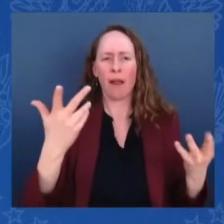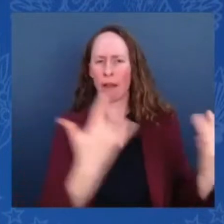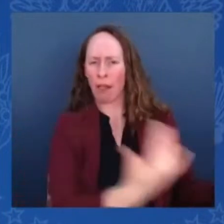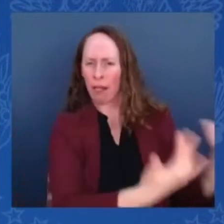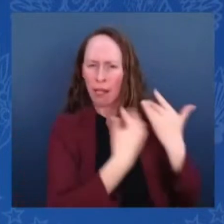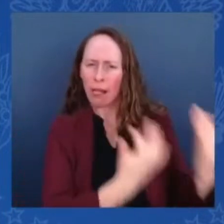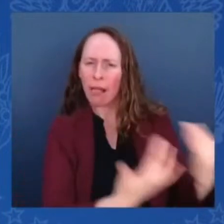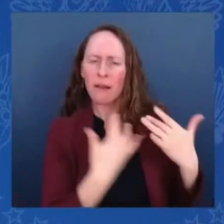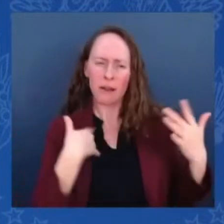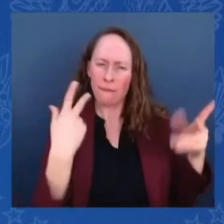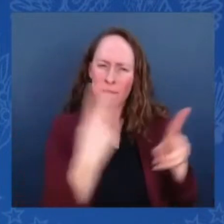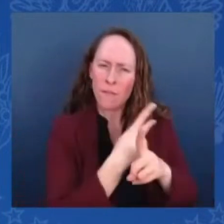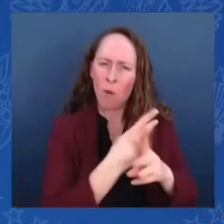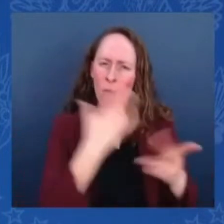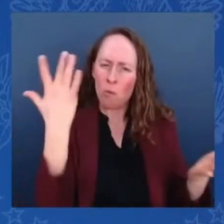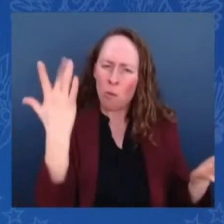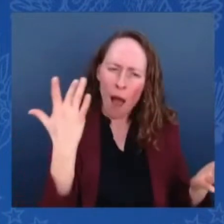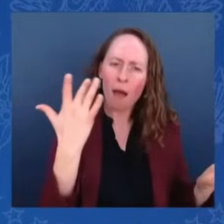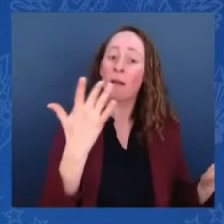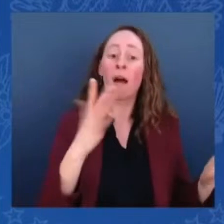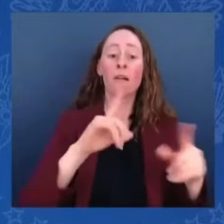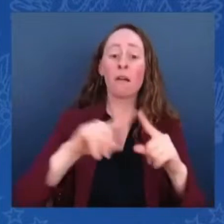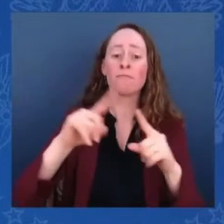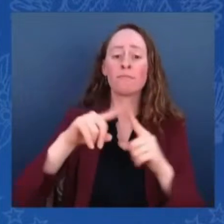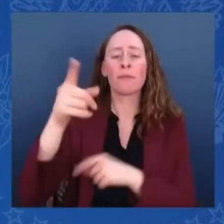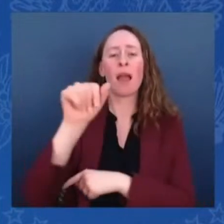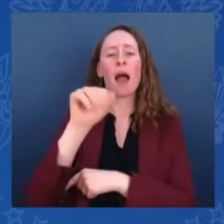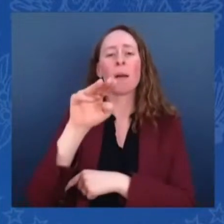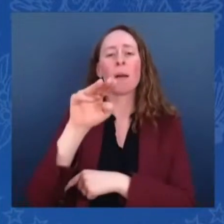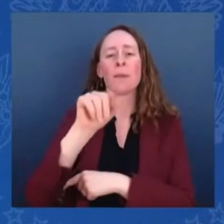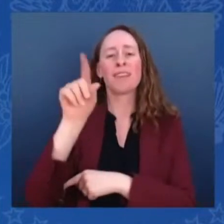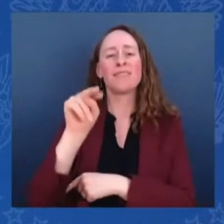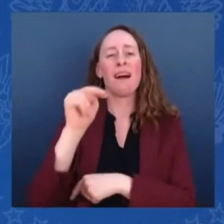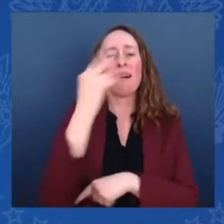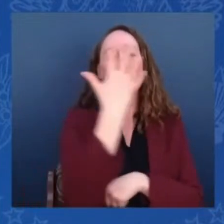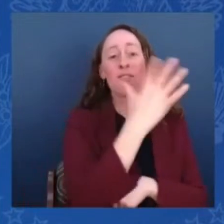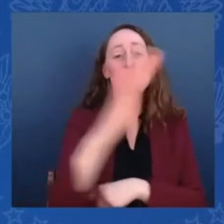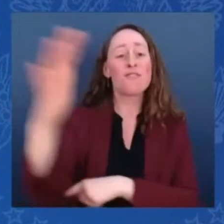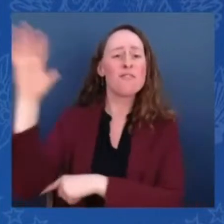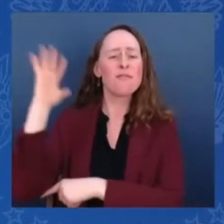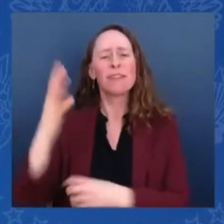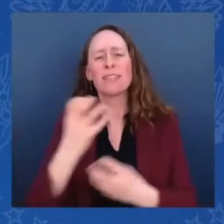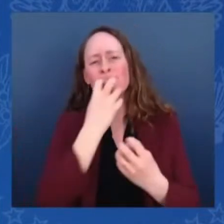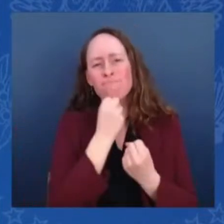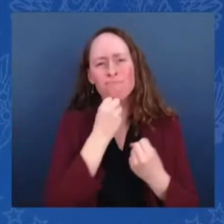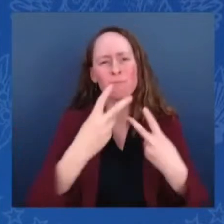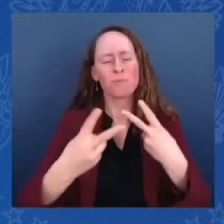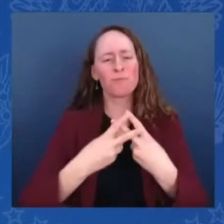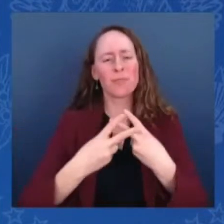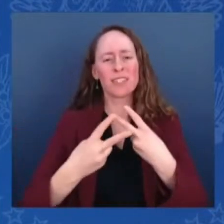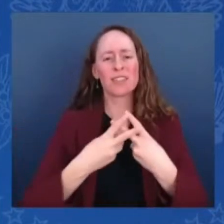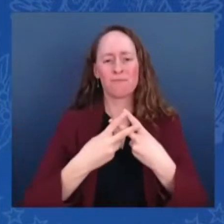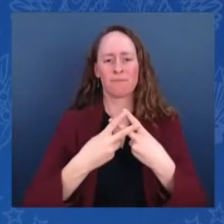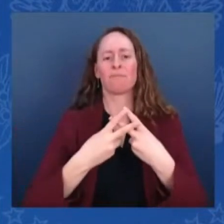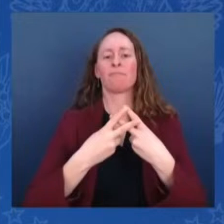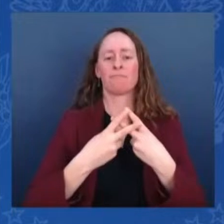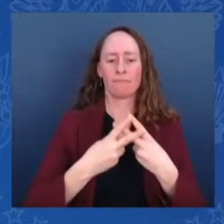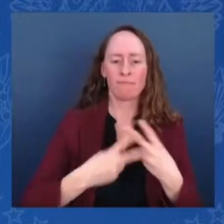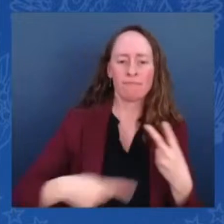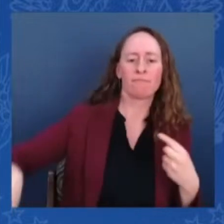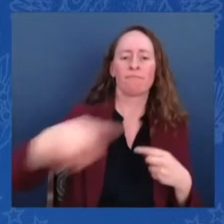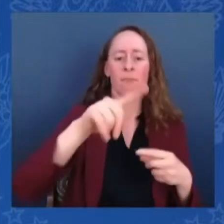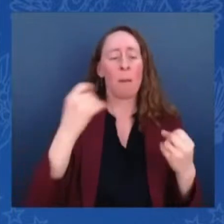Amazon rainforest, which captures billions of tons of carbon from the atmosphere every